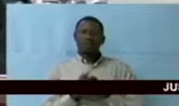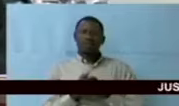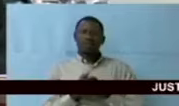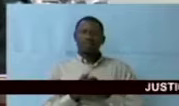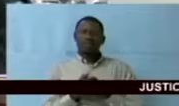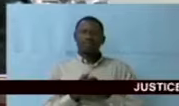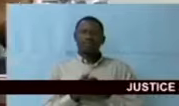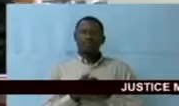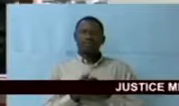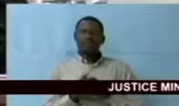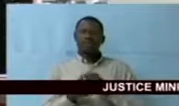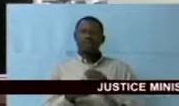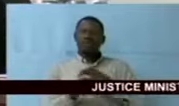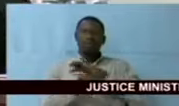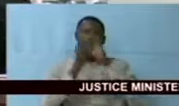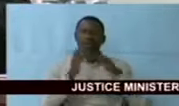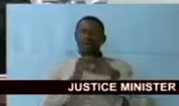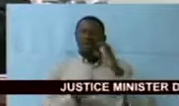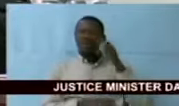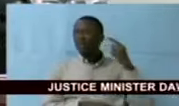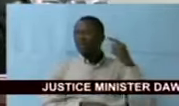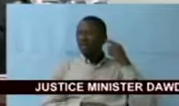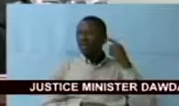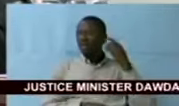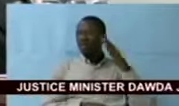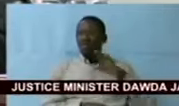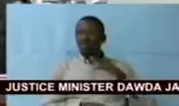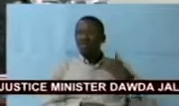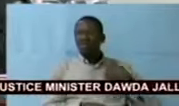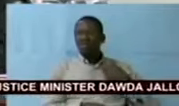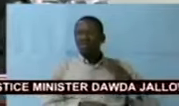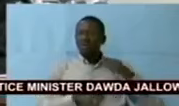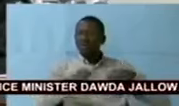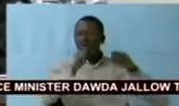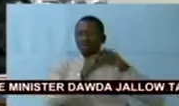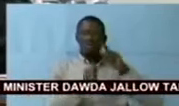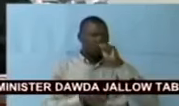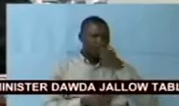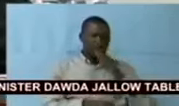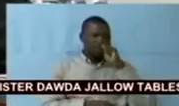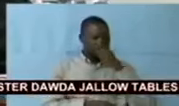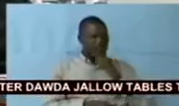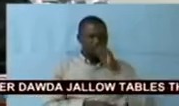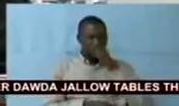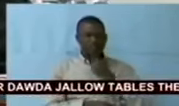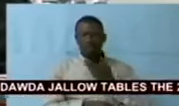And all I can hear from people around is, he's dead, he's dead. And the